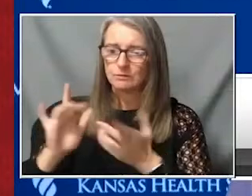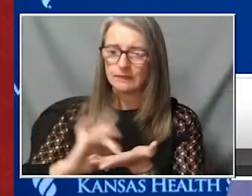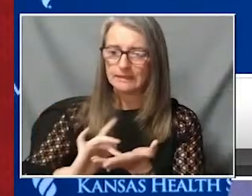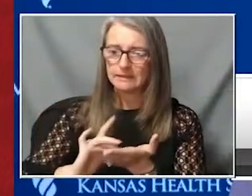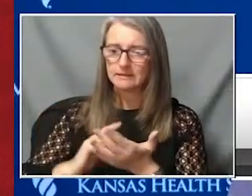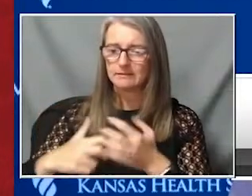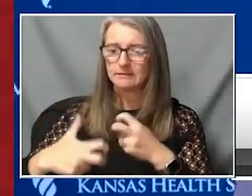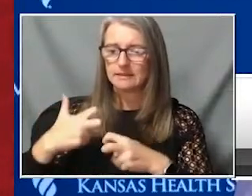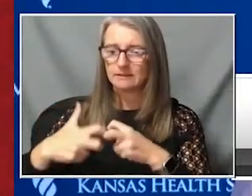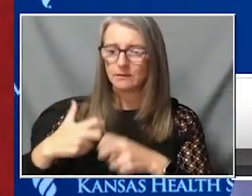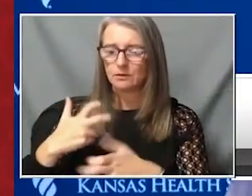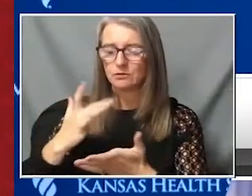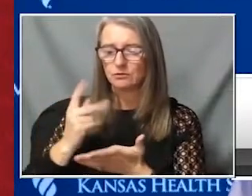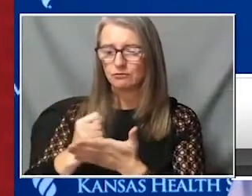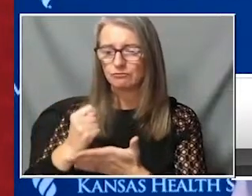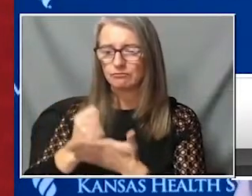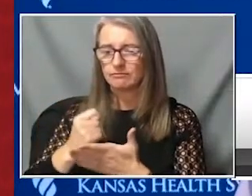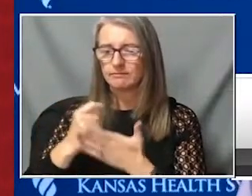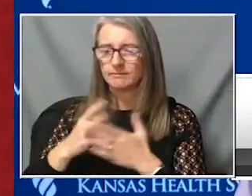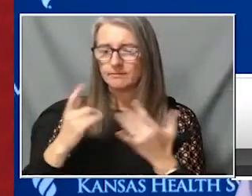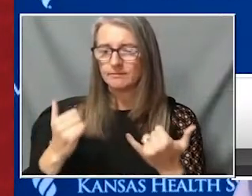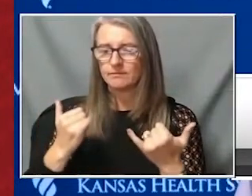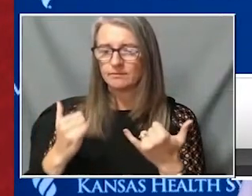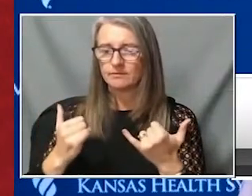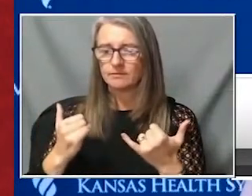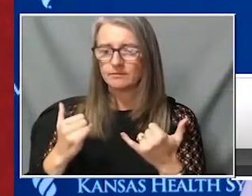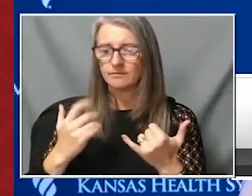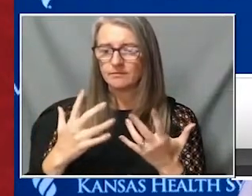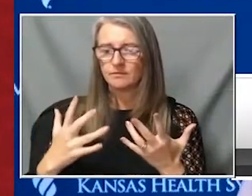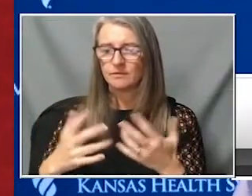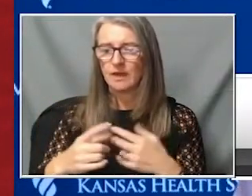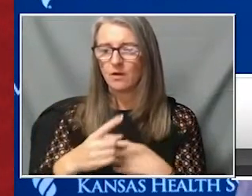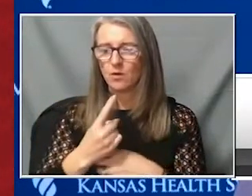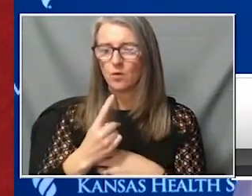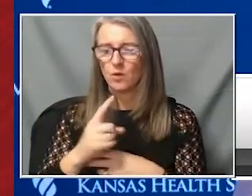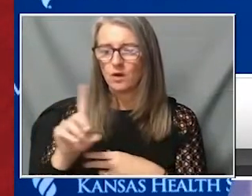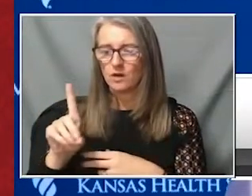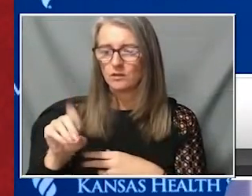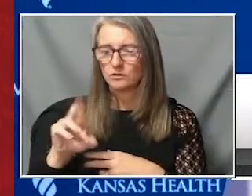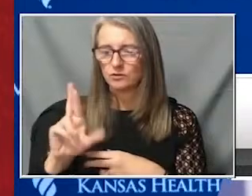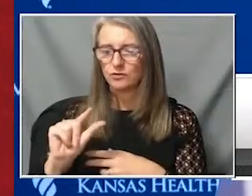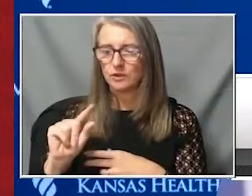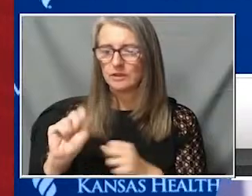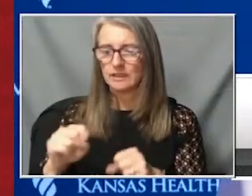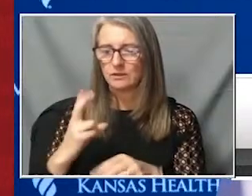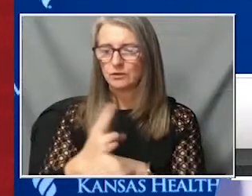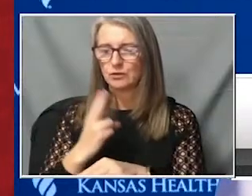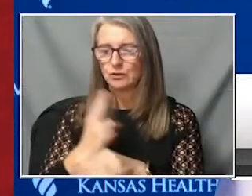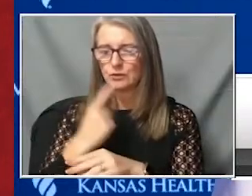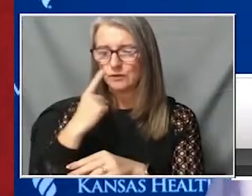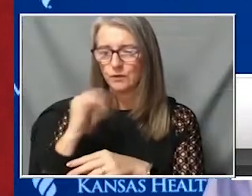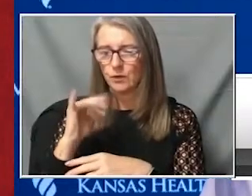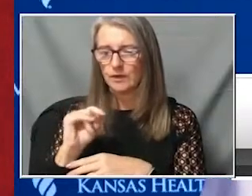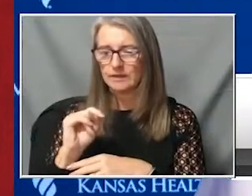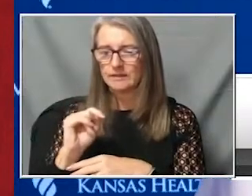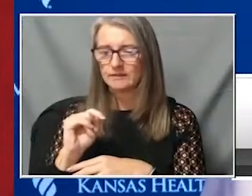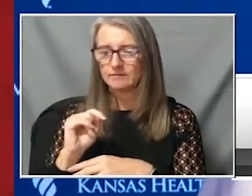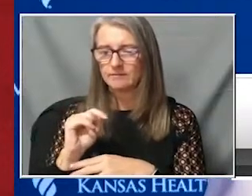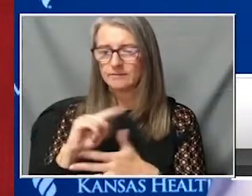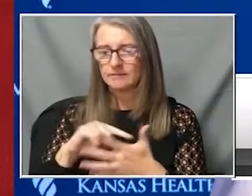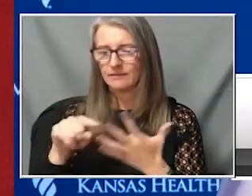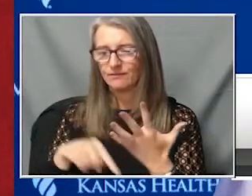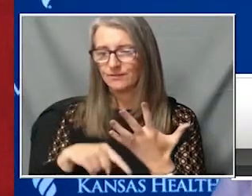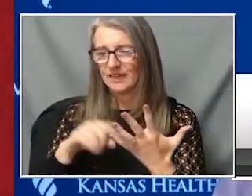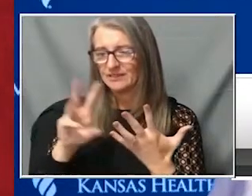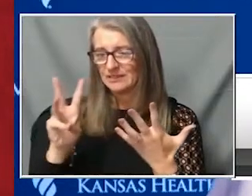difficult to treat. As of right now, we really just have about one drug that we could potentially treat it with out of 5 or 6